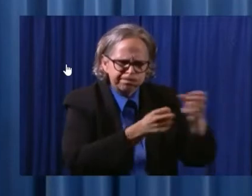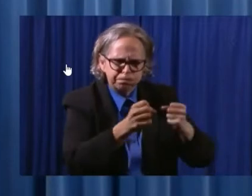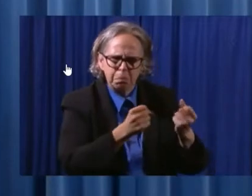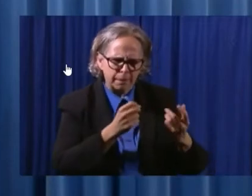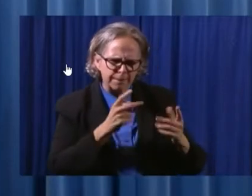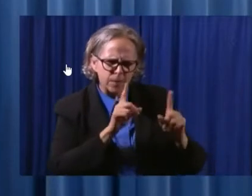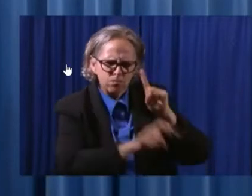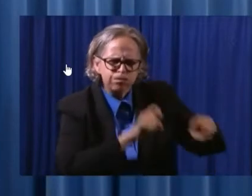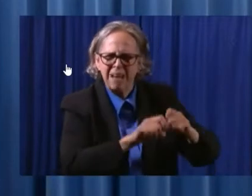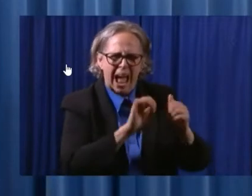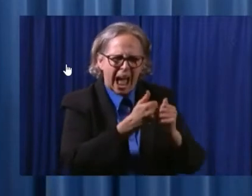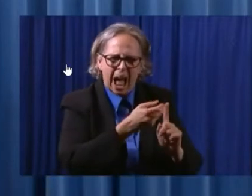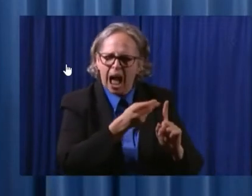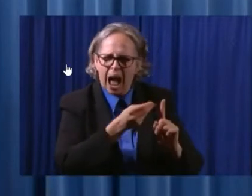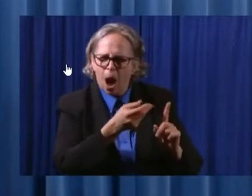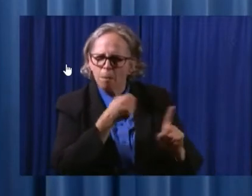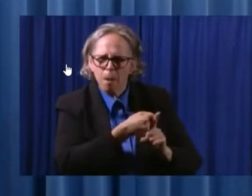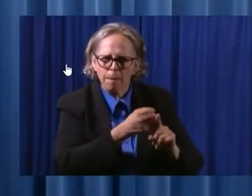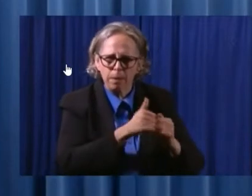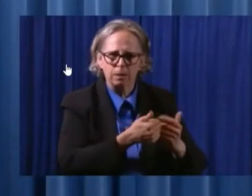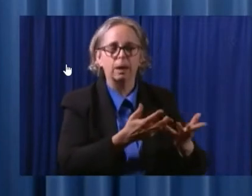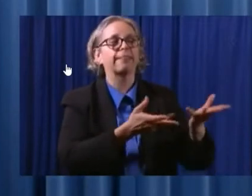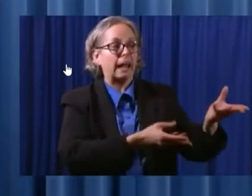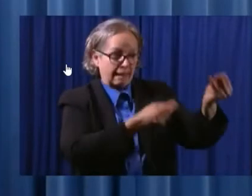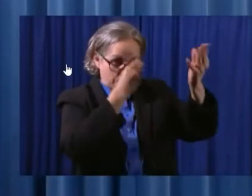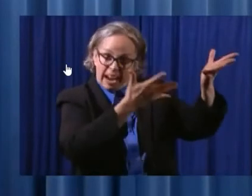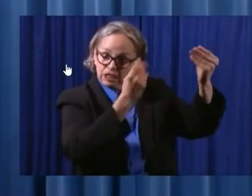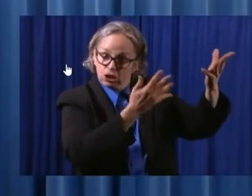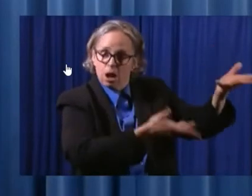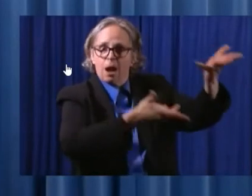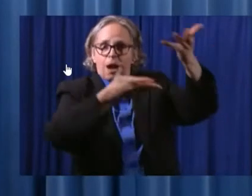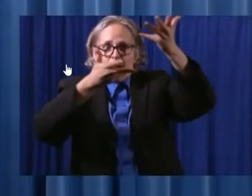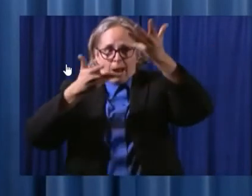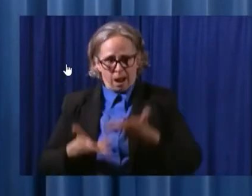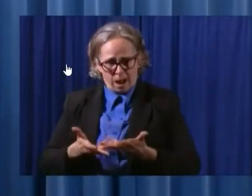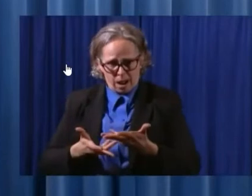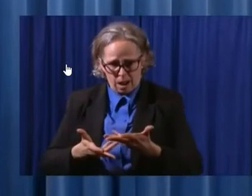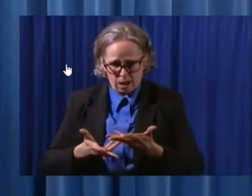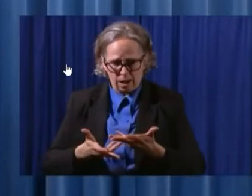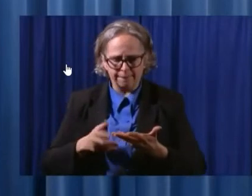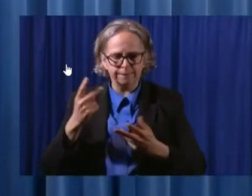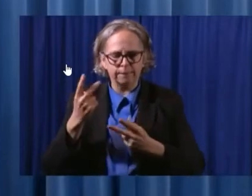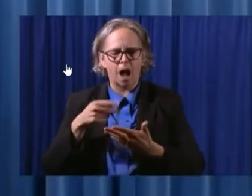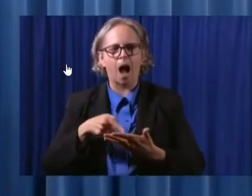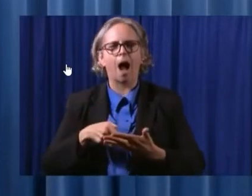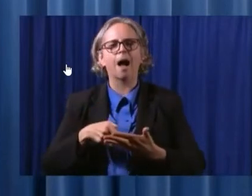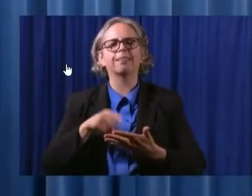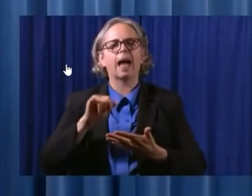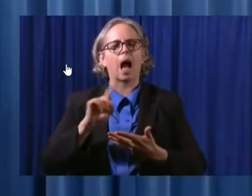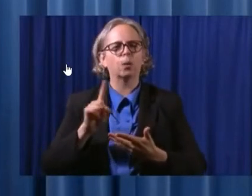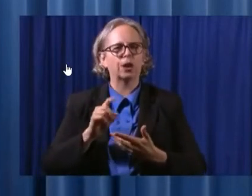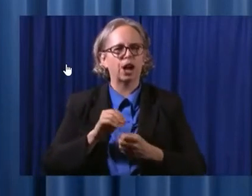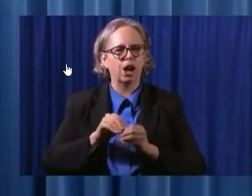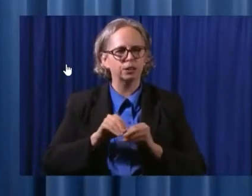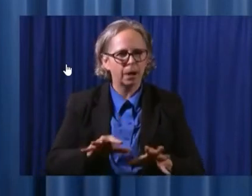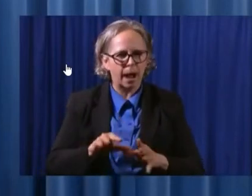And these are just some of the ways it is spreading. It's spreading at large family gatherings, such as birthday